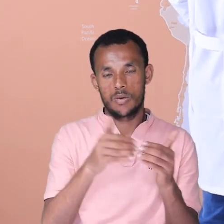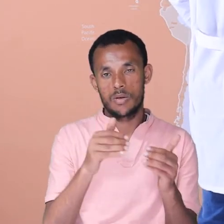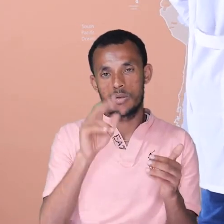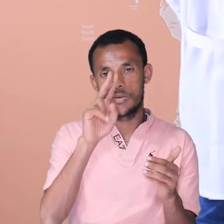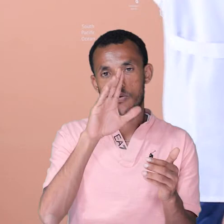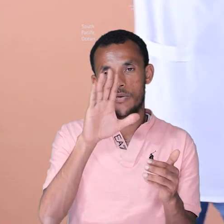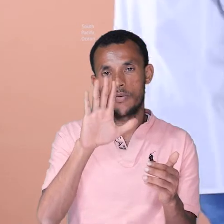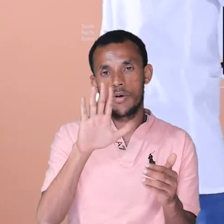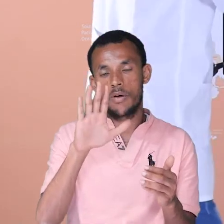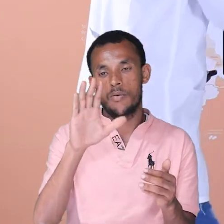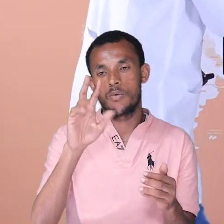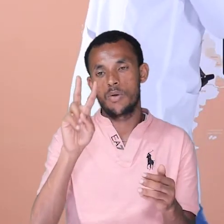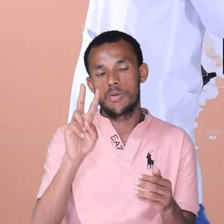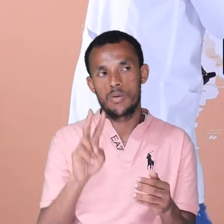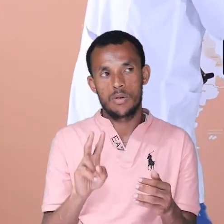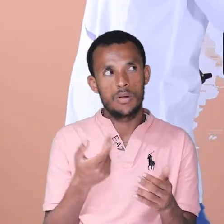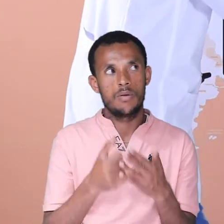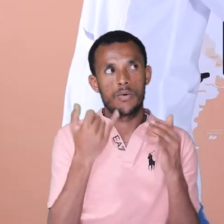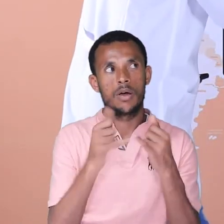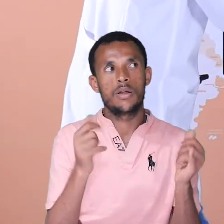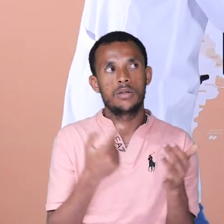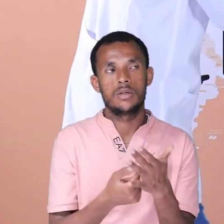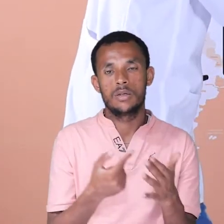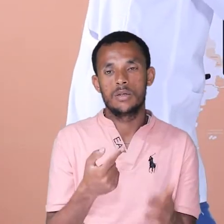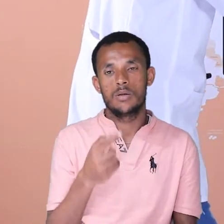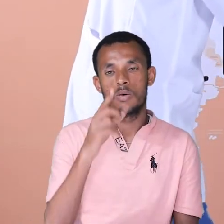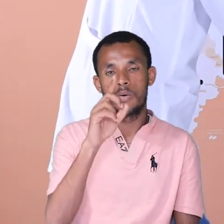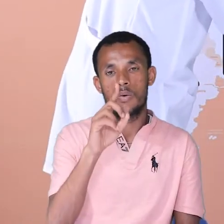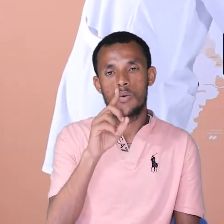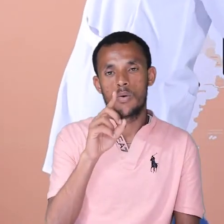2512. Therefore, let me divide this one.